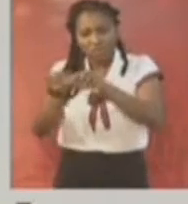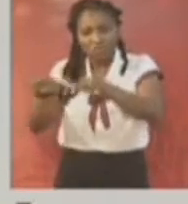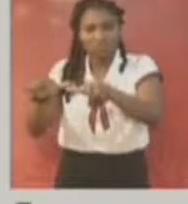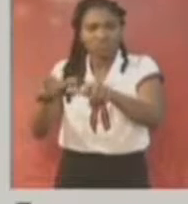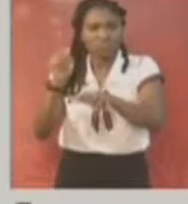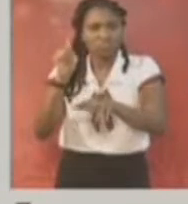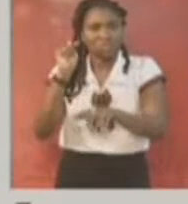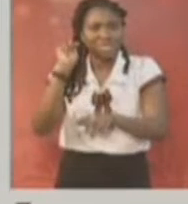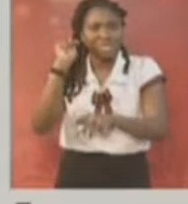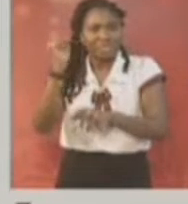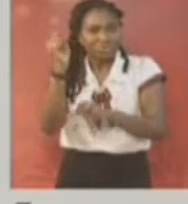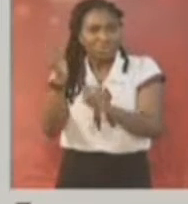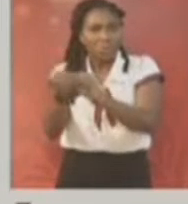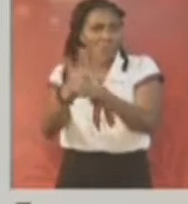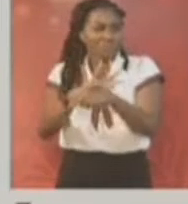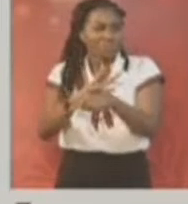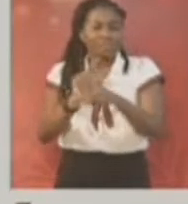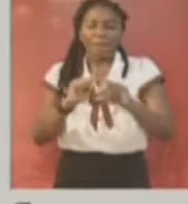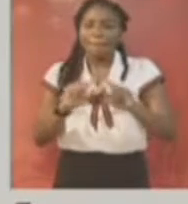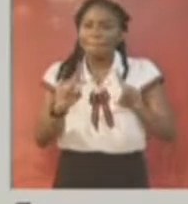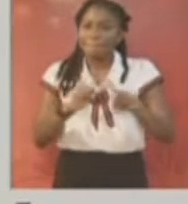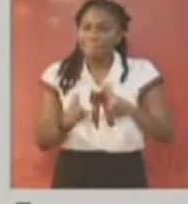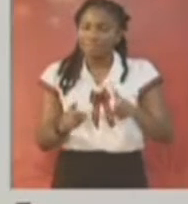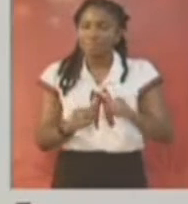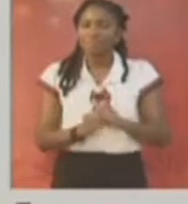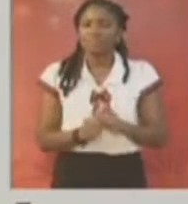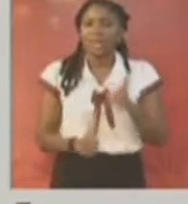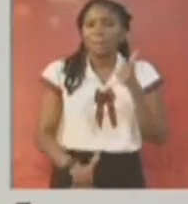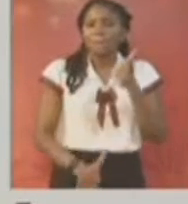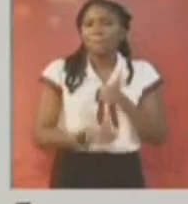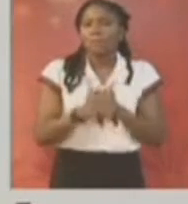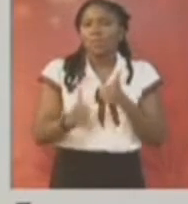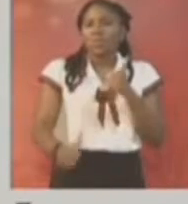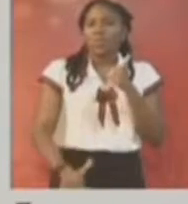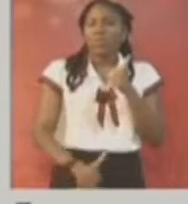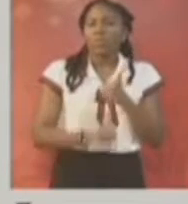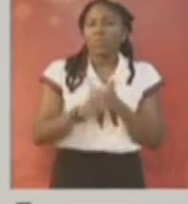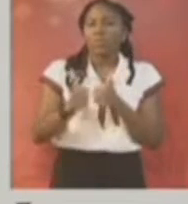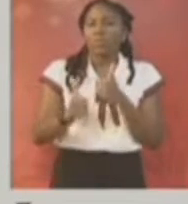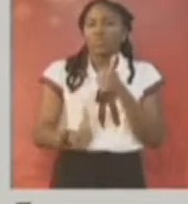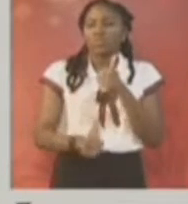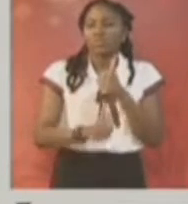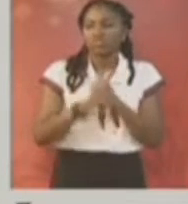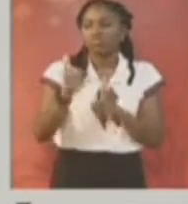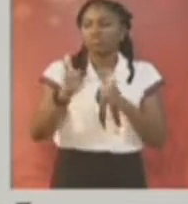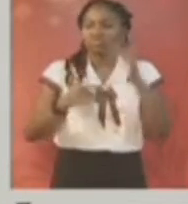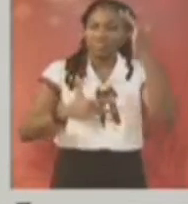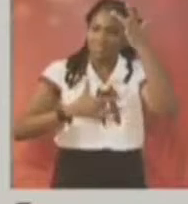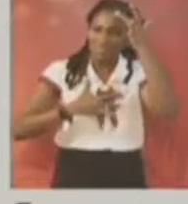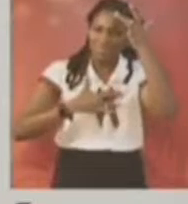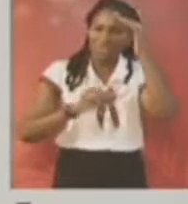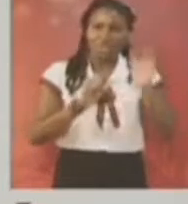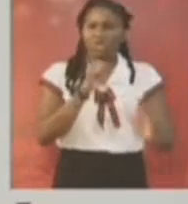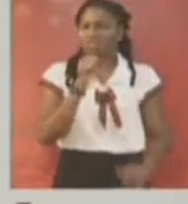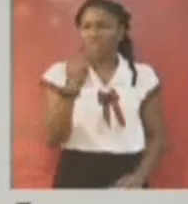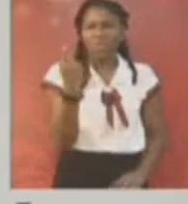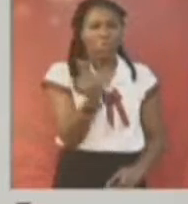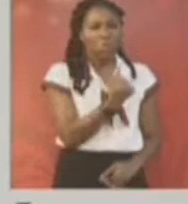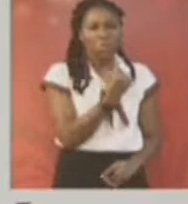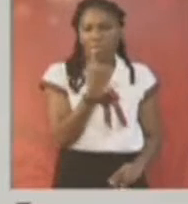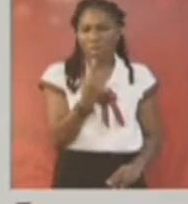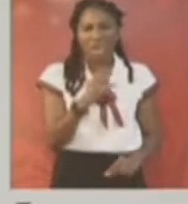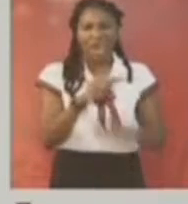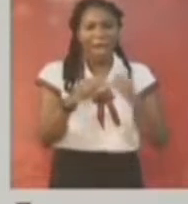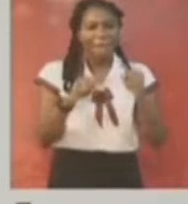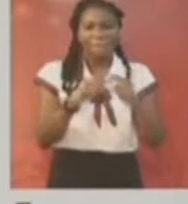the epidemiology of the virus in the population at this point in time is not solely based on who traveled, but